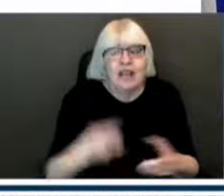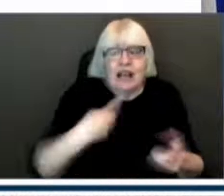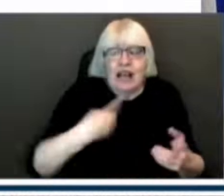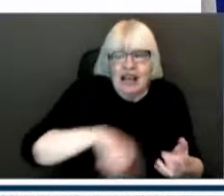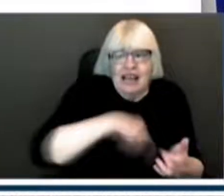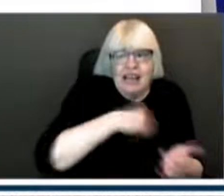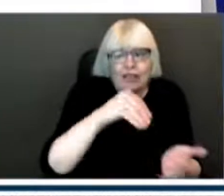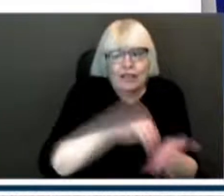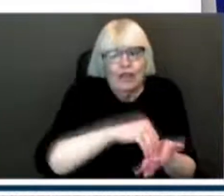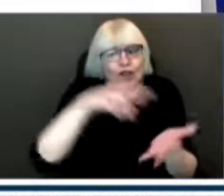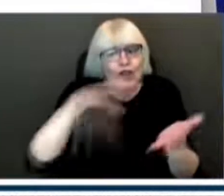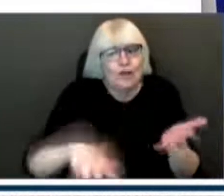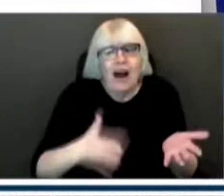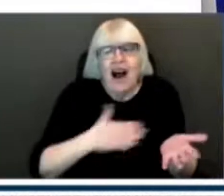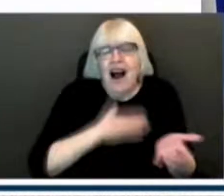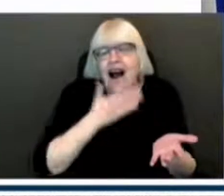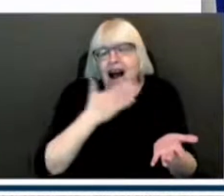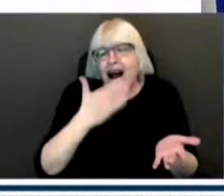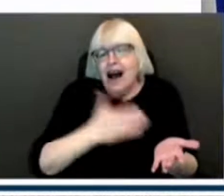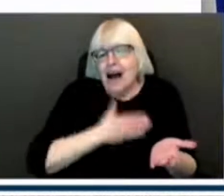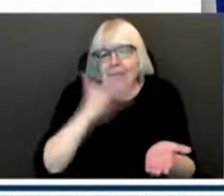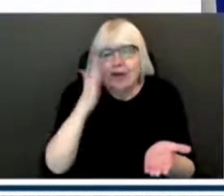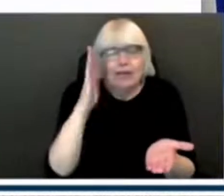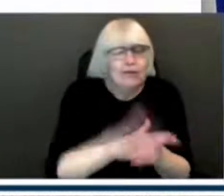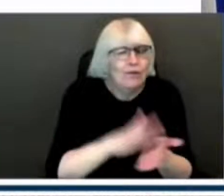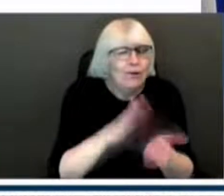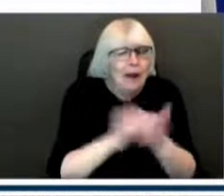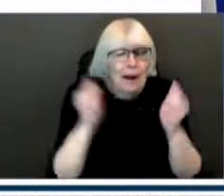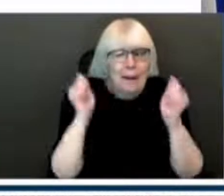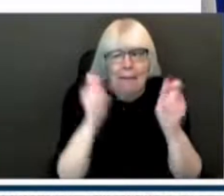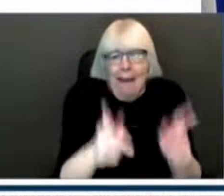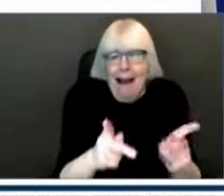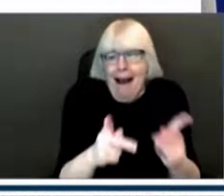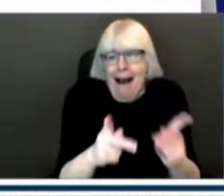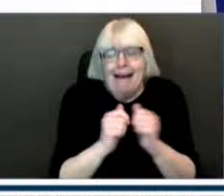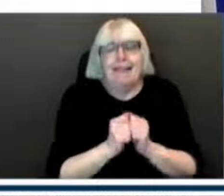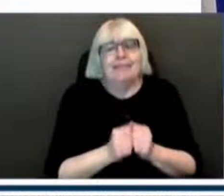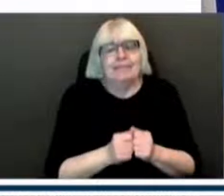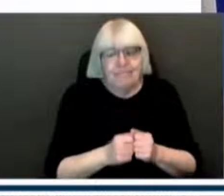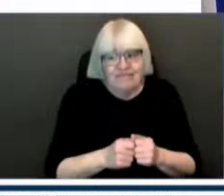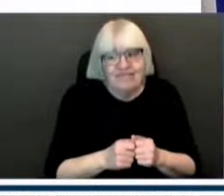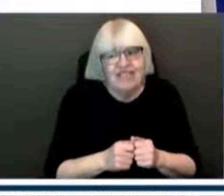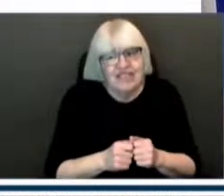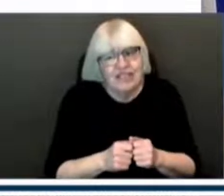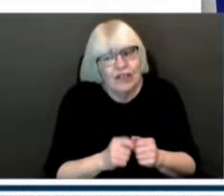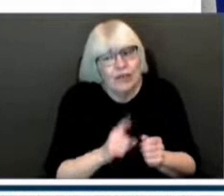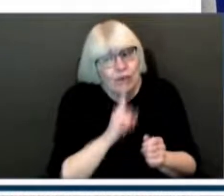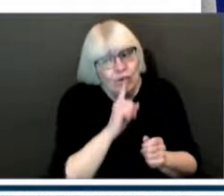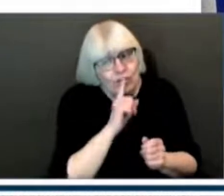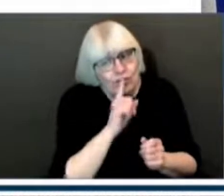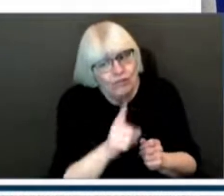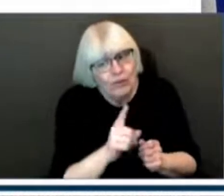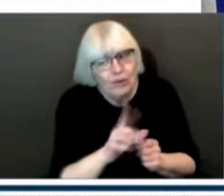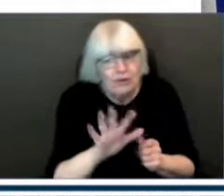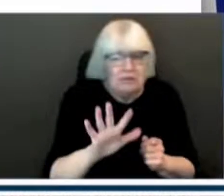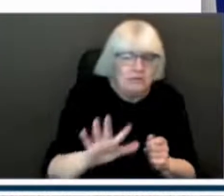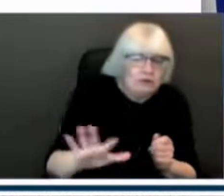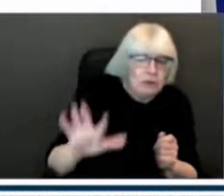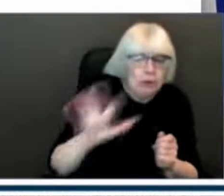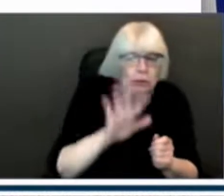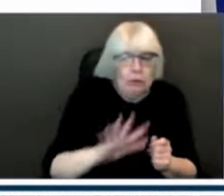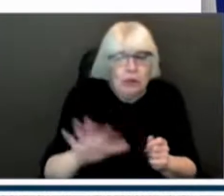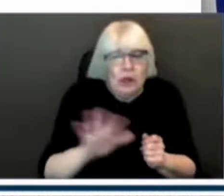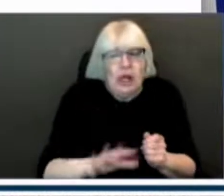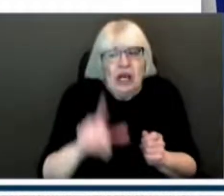that's very good. Yes, we are still seeing somewhere in the range of 20% students